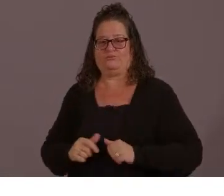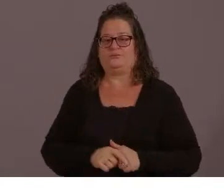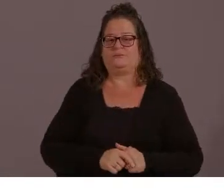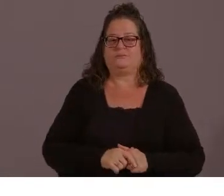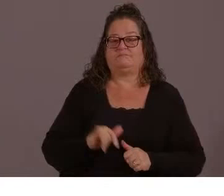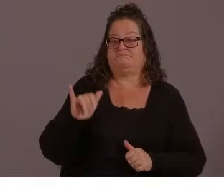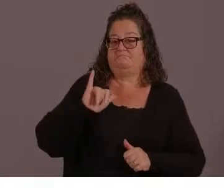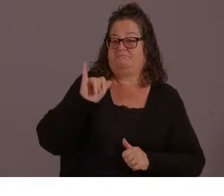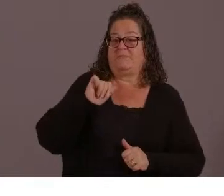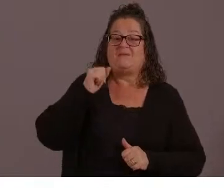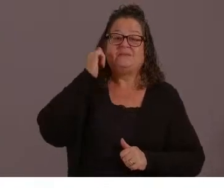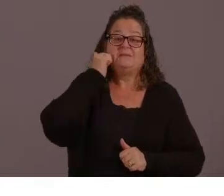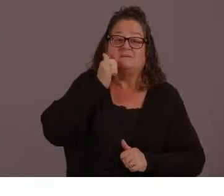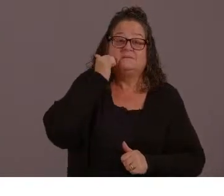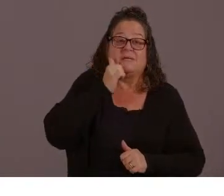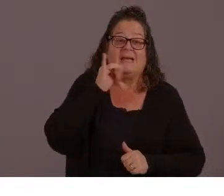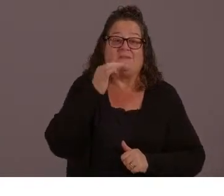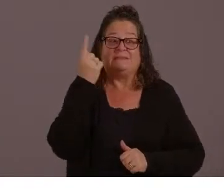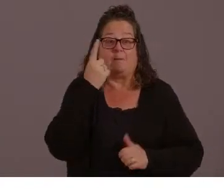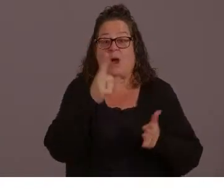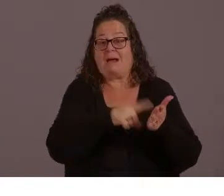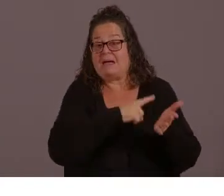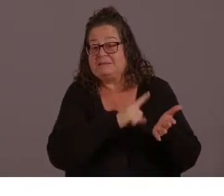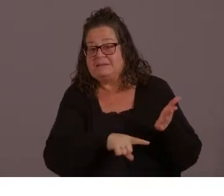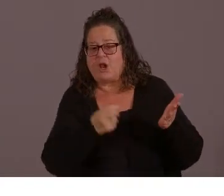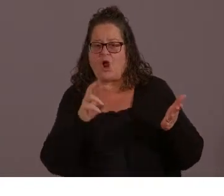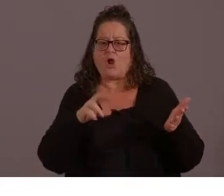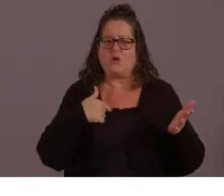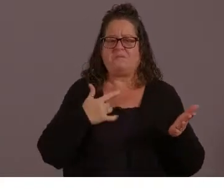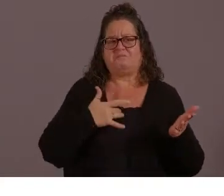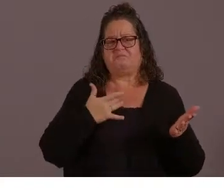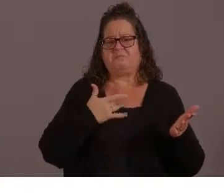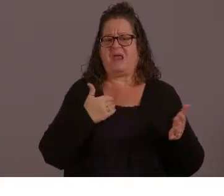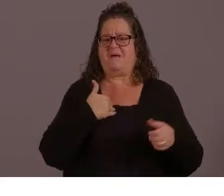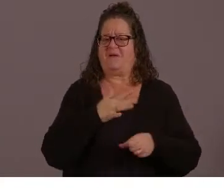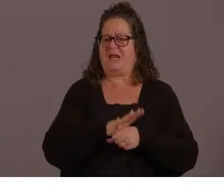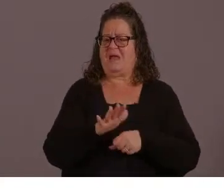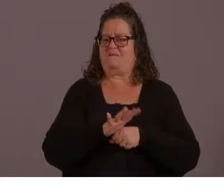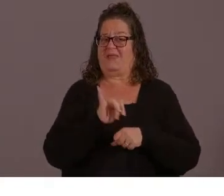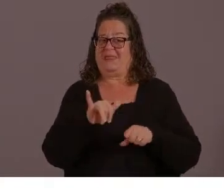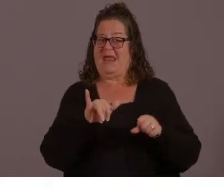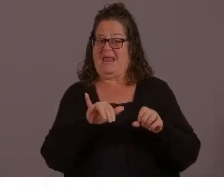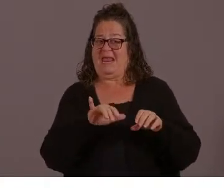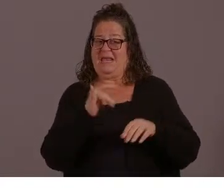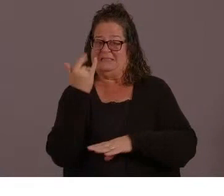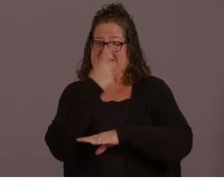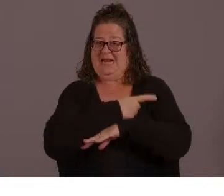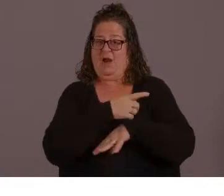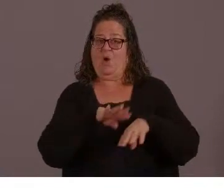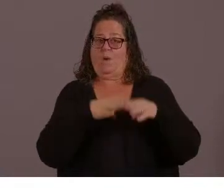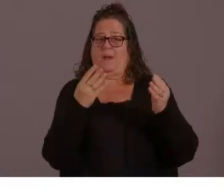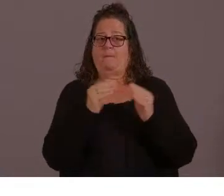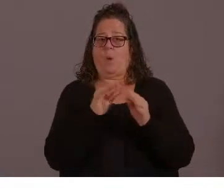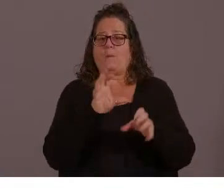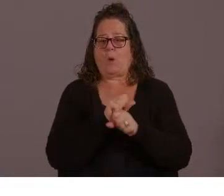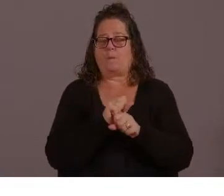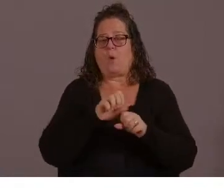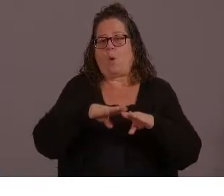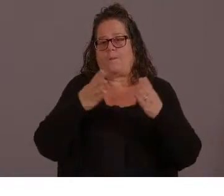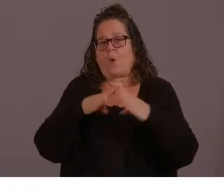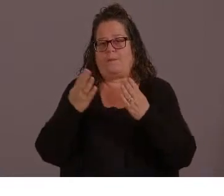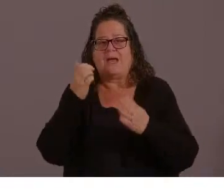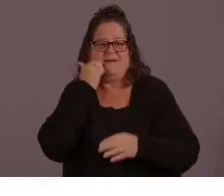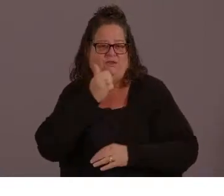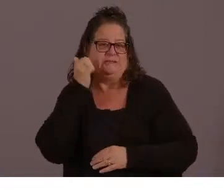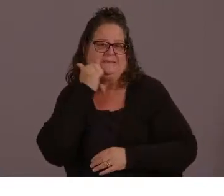that we feel that we've got available for that day. And so we will continue to add those to our call